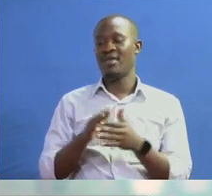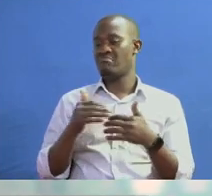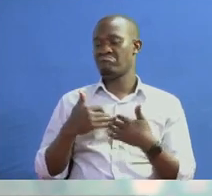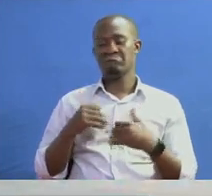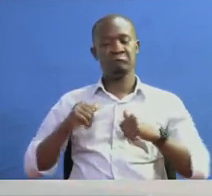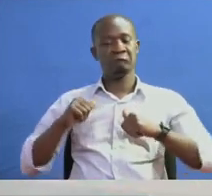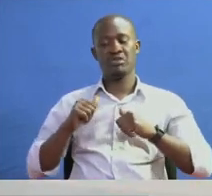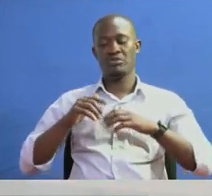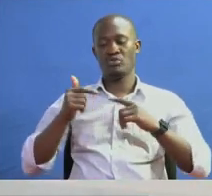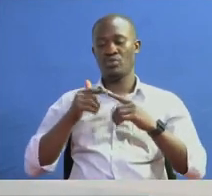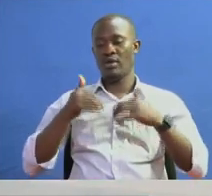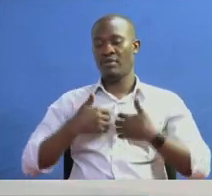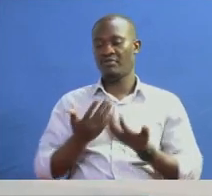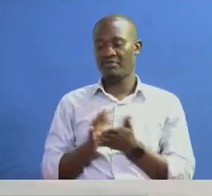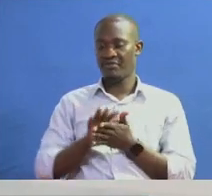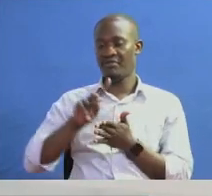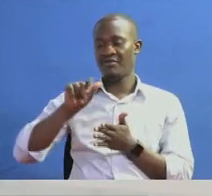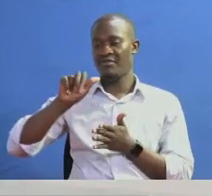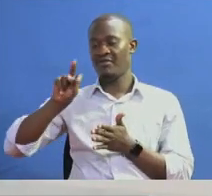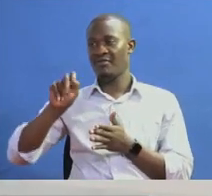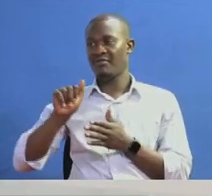you here. That's Valentine. Is Valentine there?